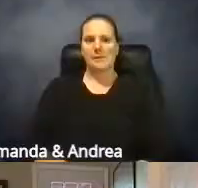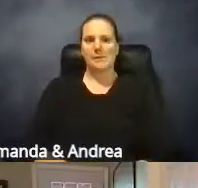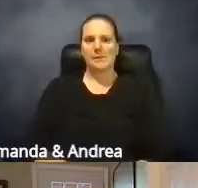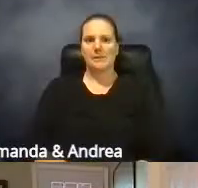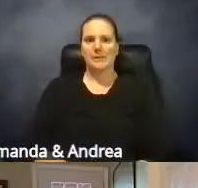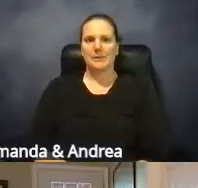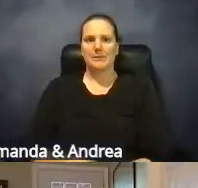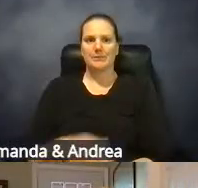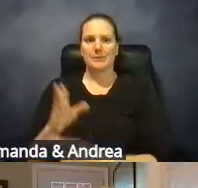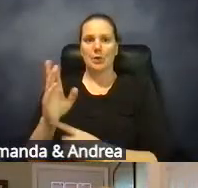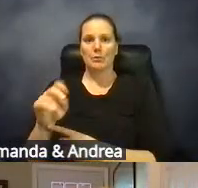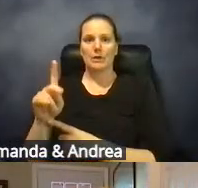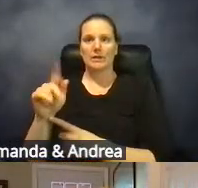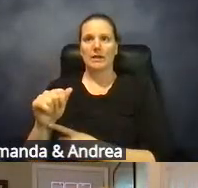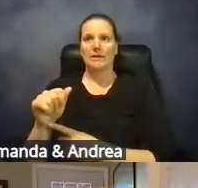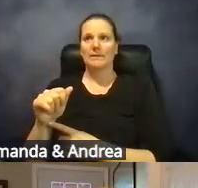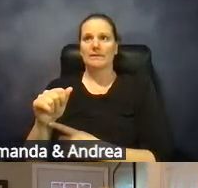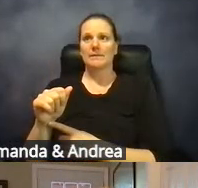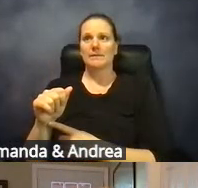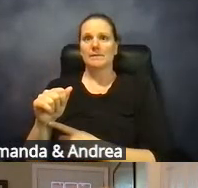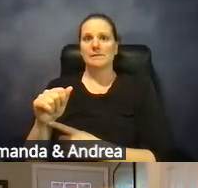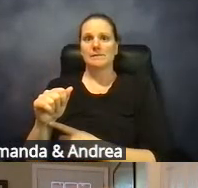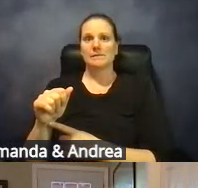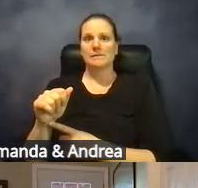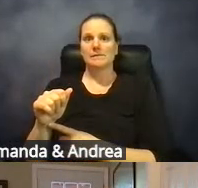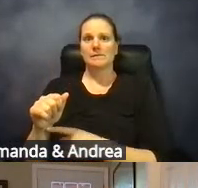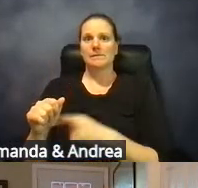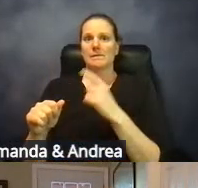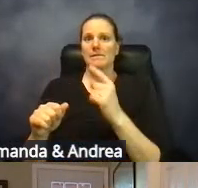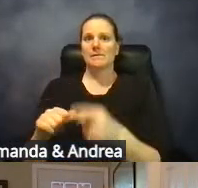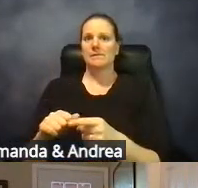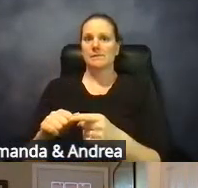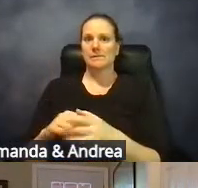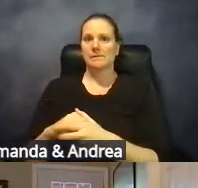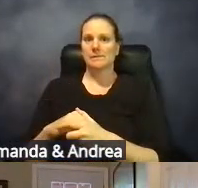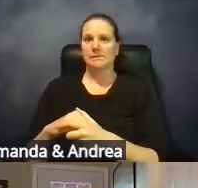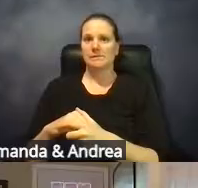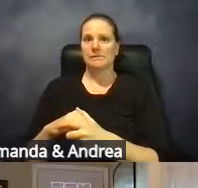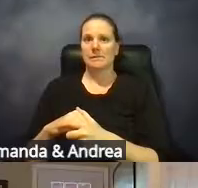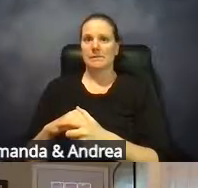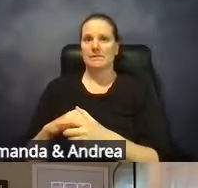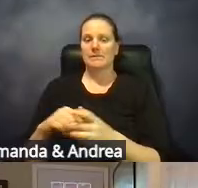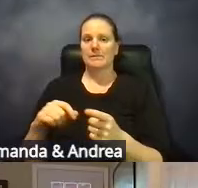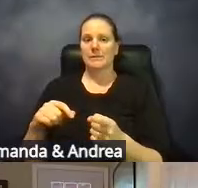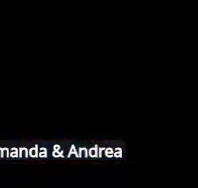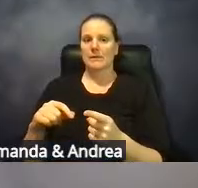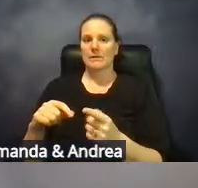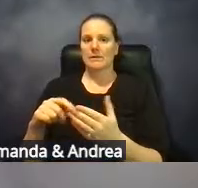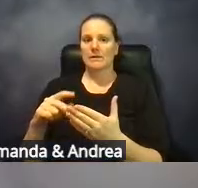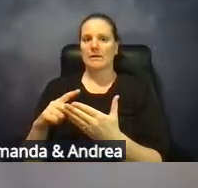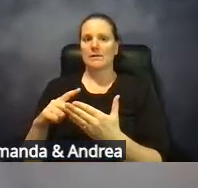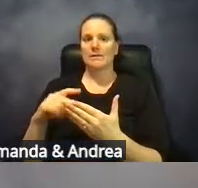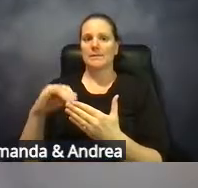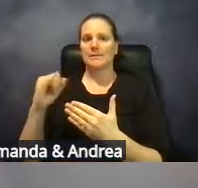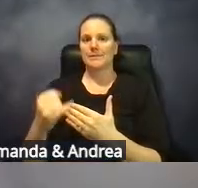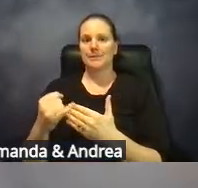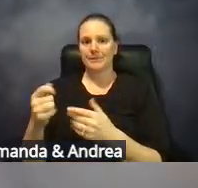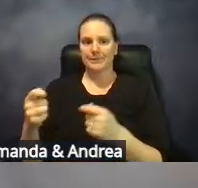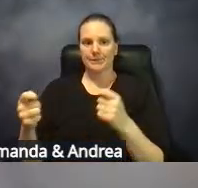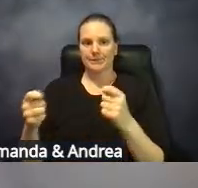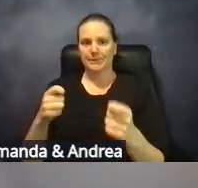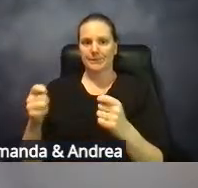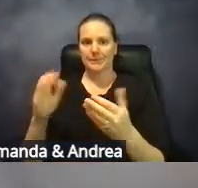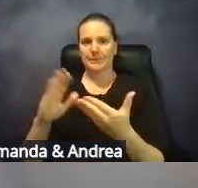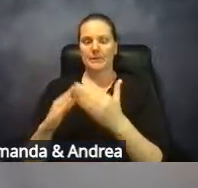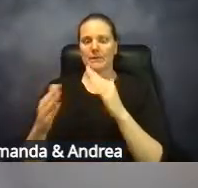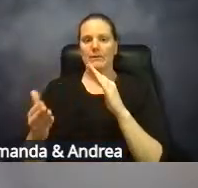Brenda? Hi, yes. Hi, everyone. Brenda Martin. I'm a project manager at the City of Portland. I think I just